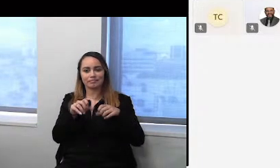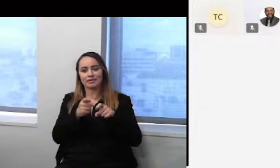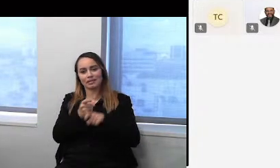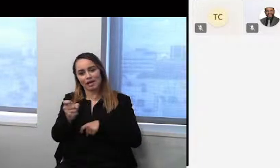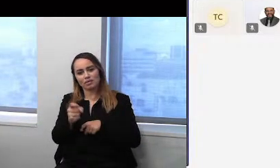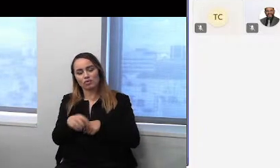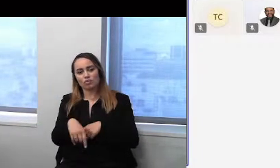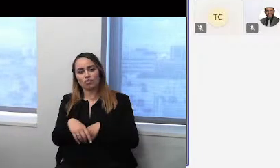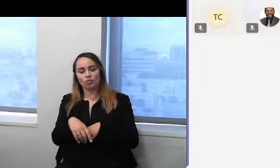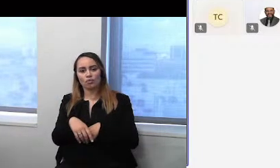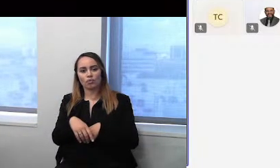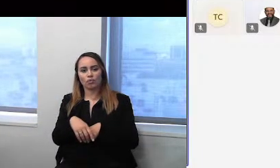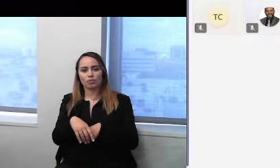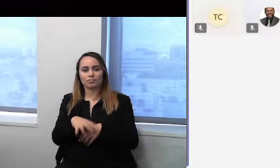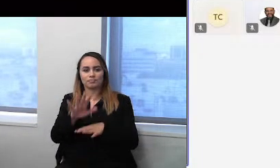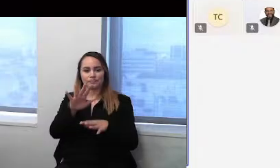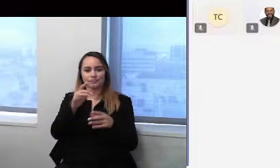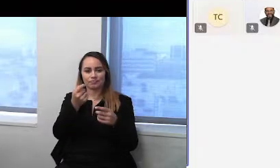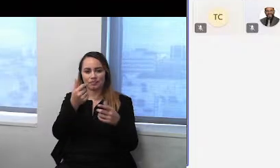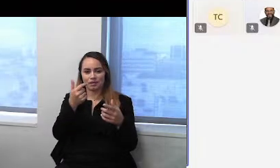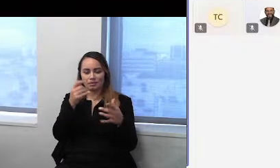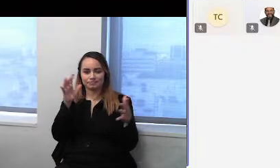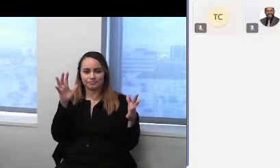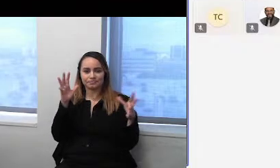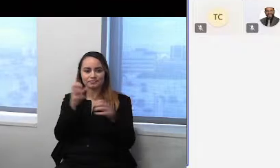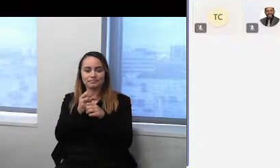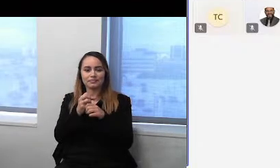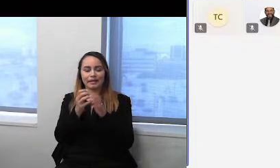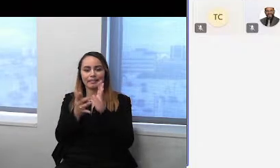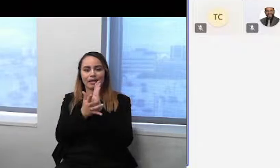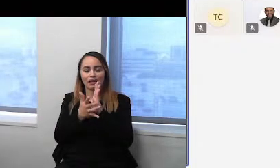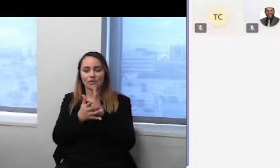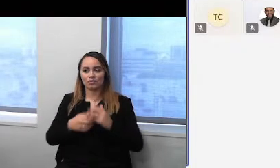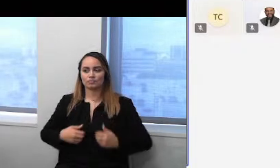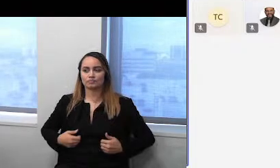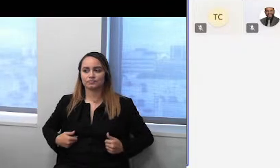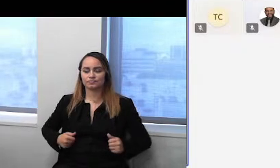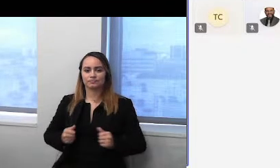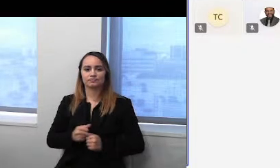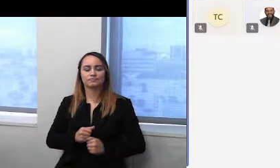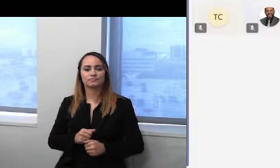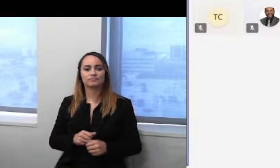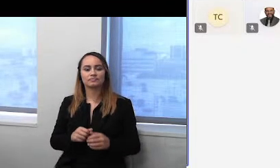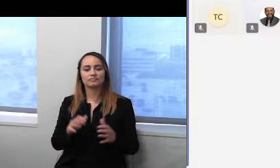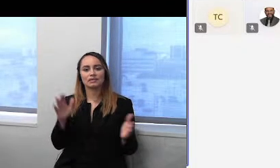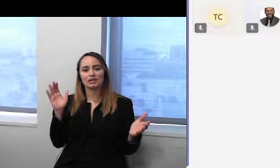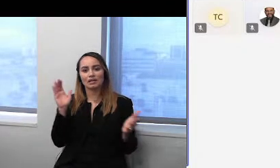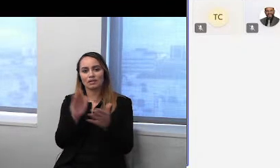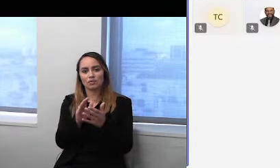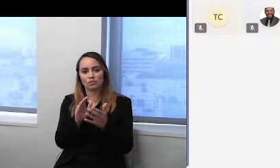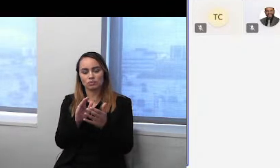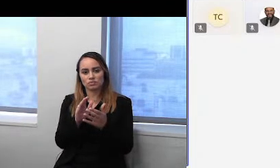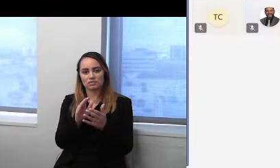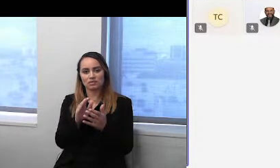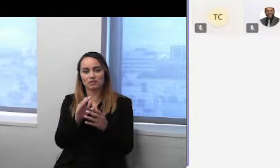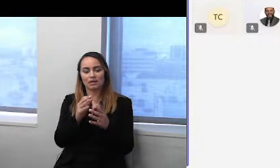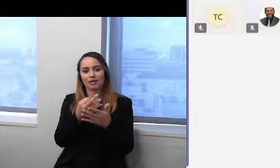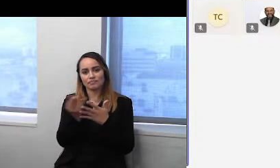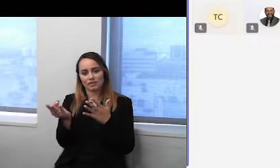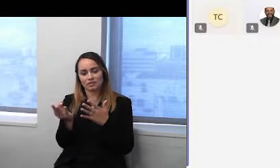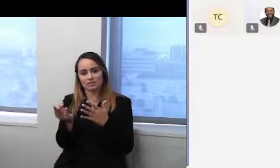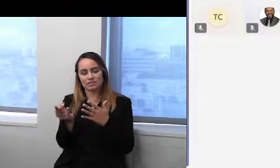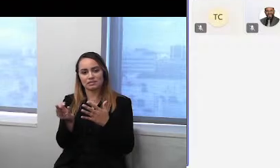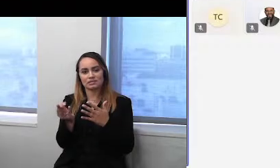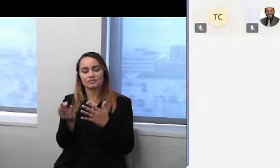going to be a little technical, but just to, when you have a fault, it actually also dissipates and they split